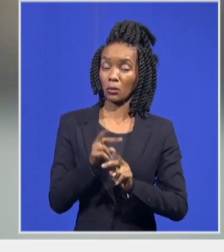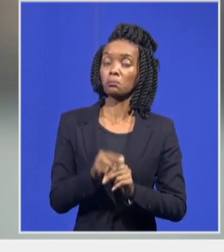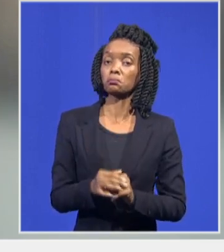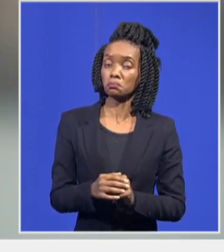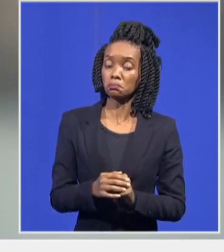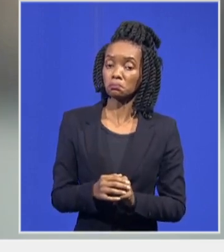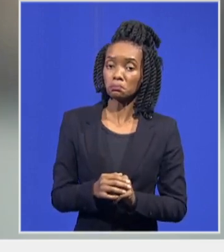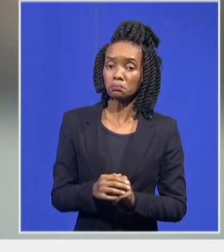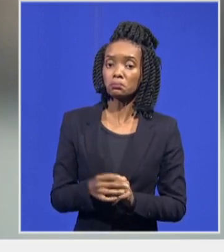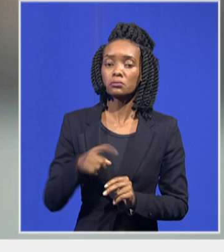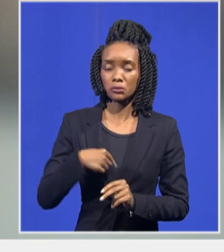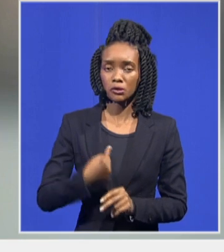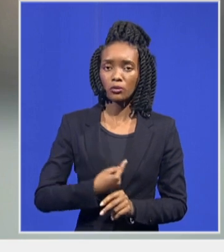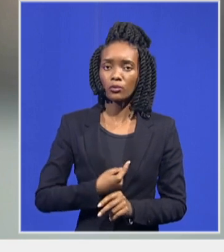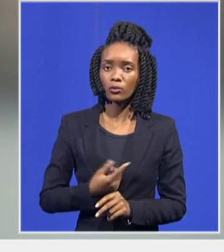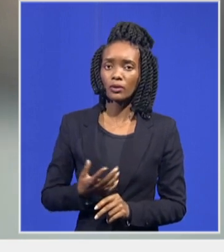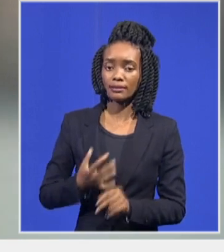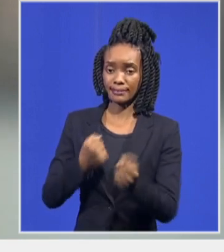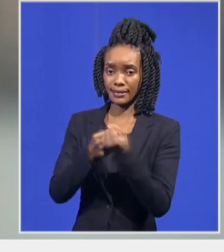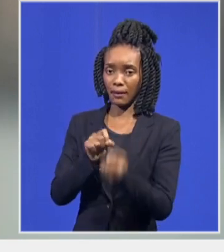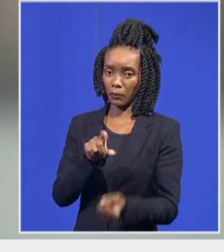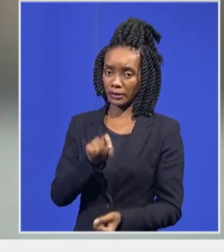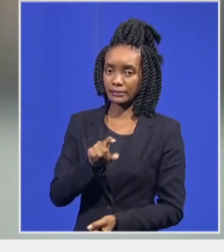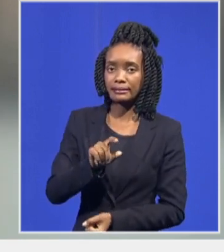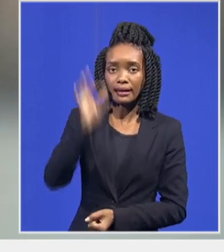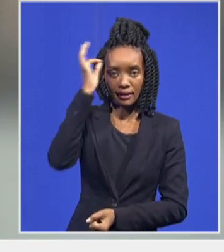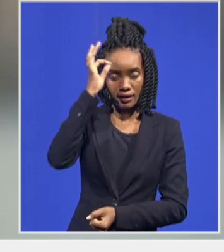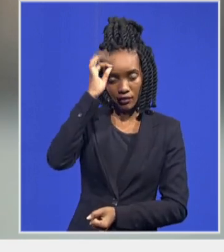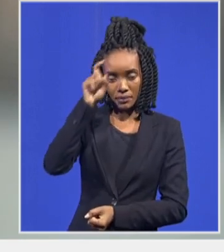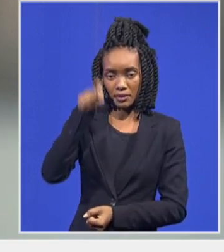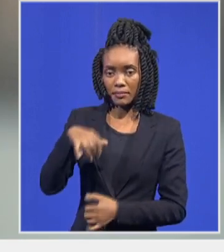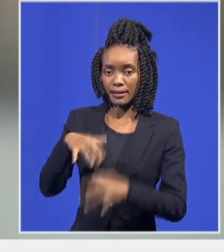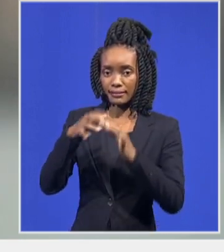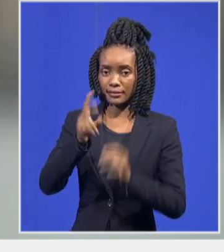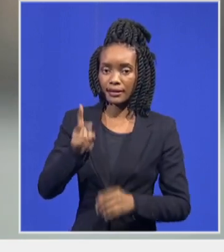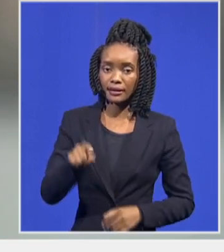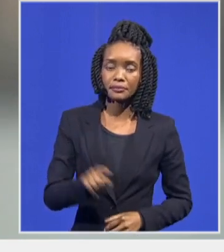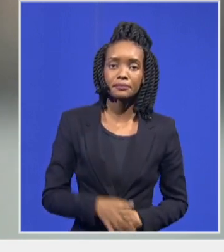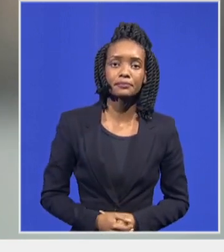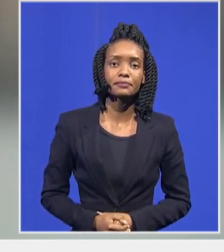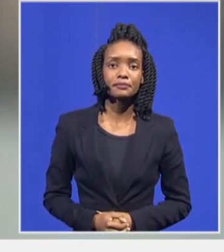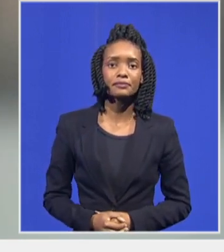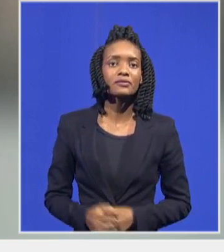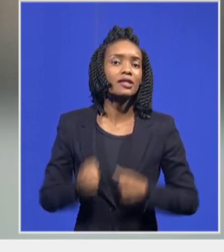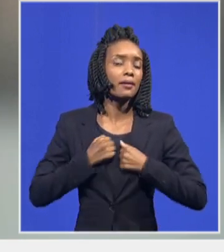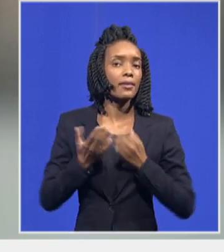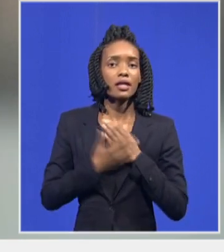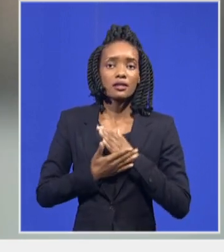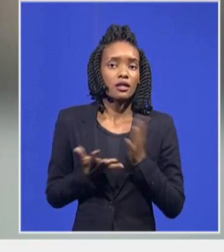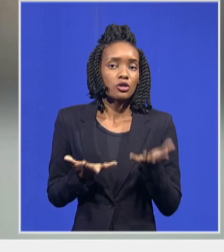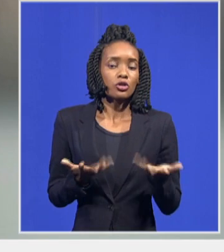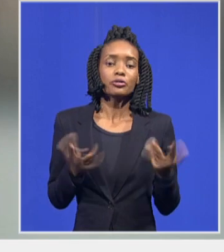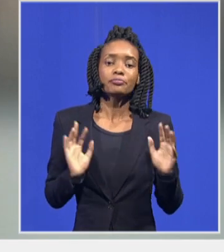reinforcing that initiative by government. So that's it from my side, Deepak.